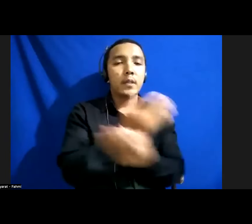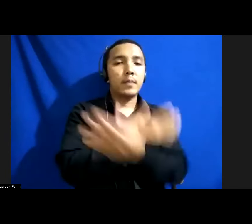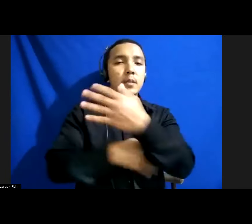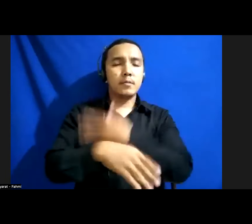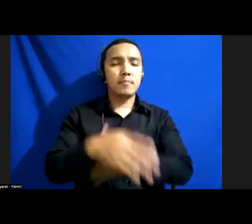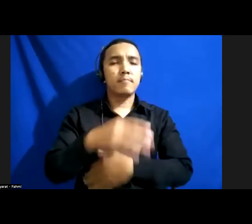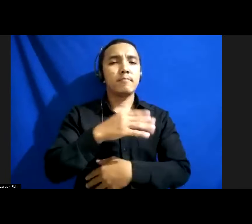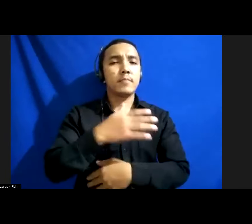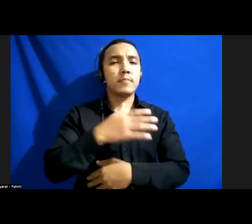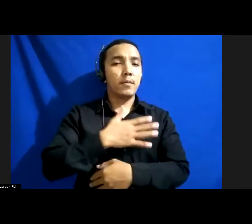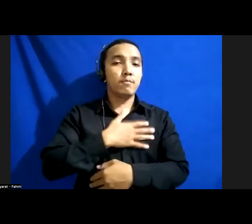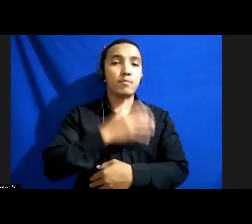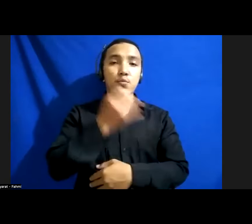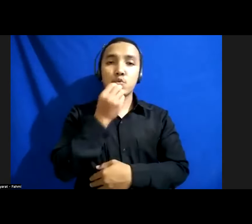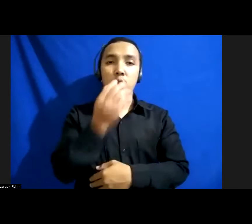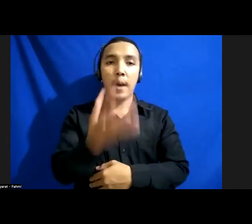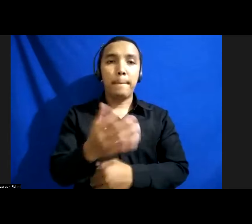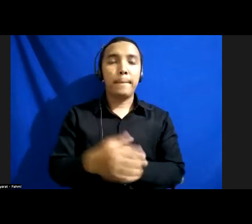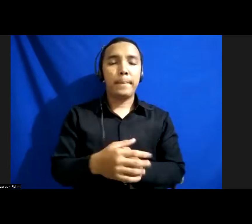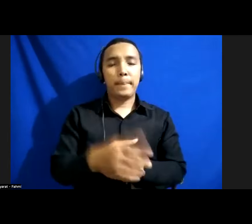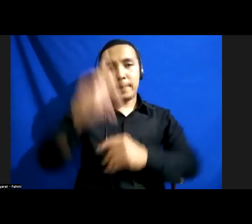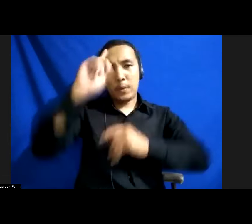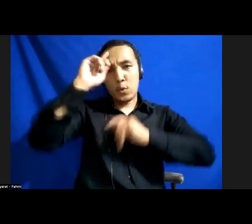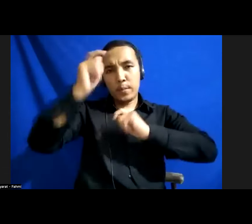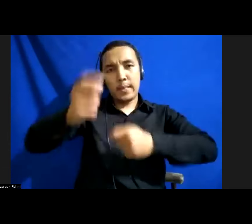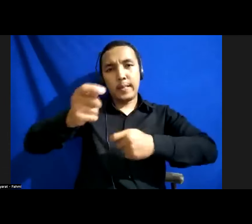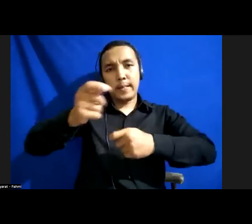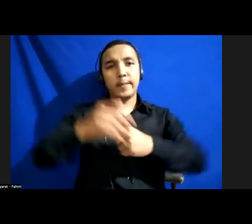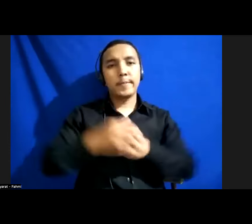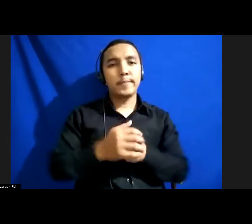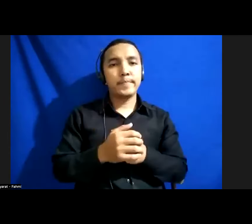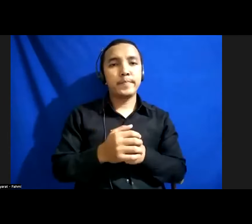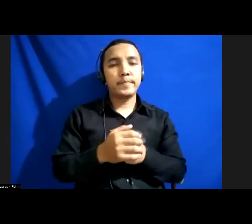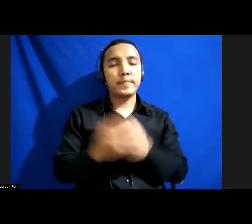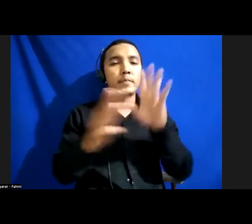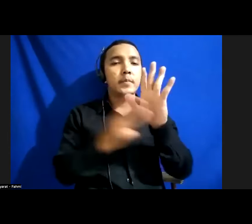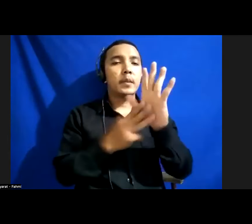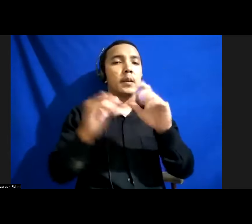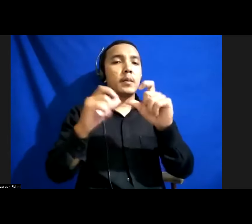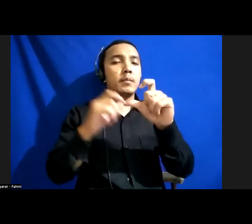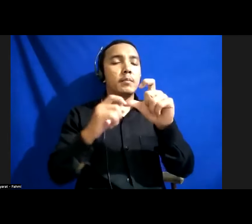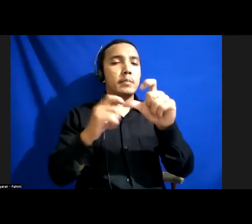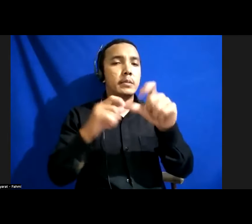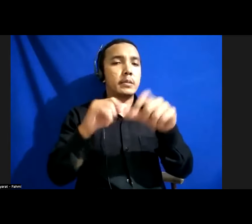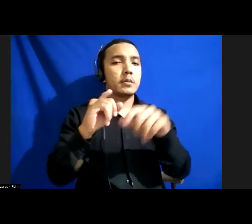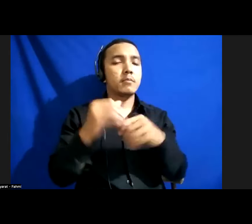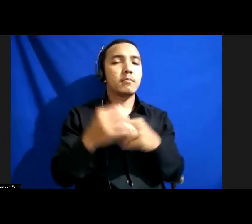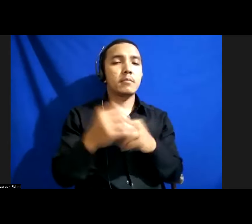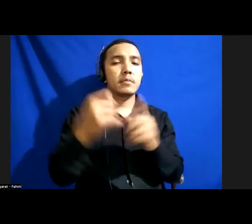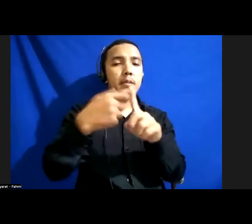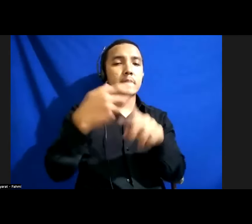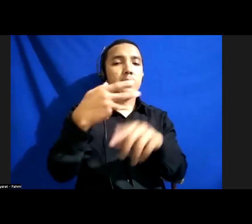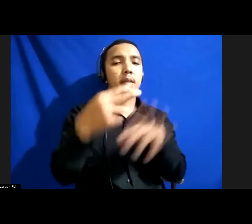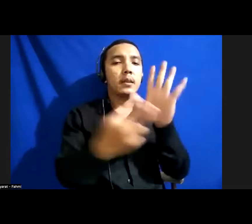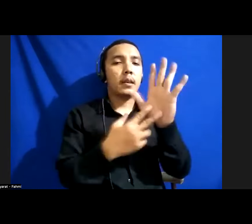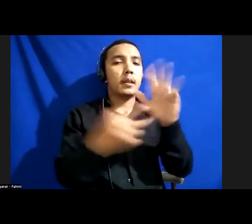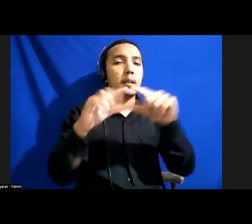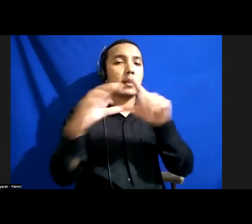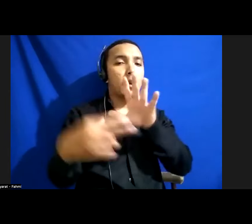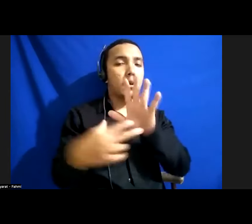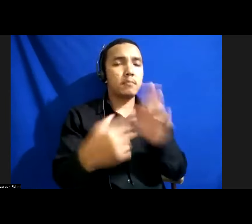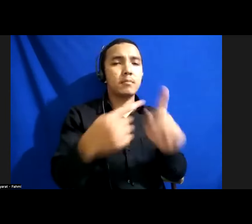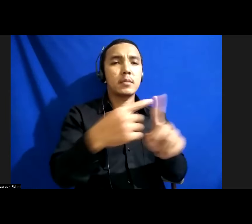Now, I would like to acknowledge Mrs. Anne McKinnon